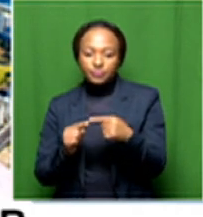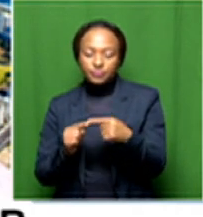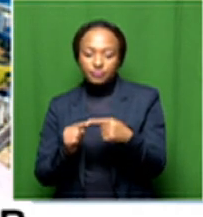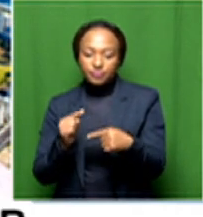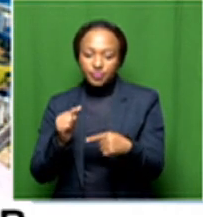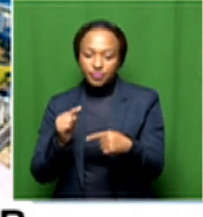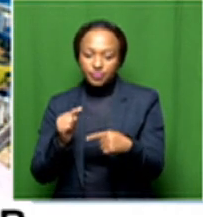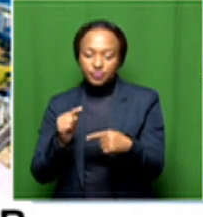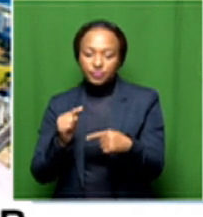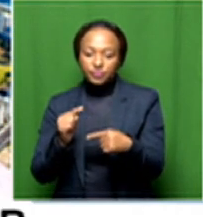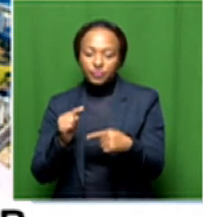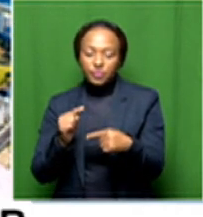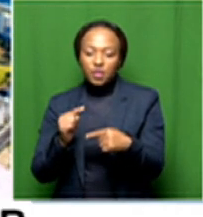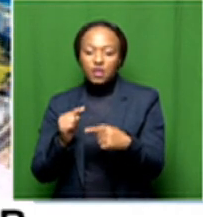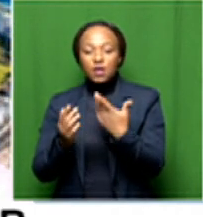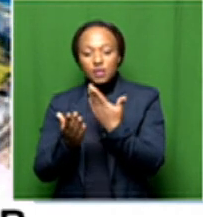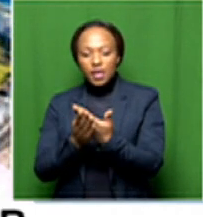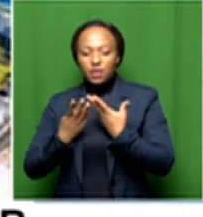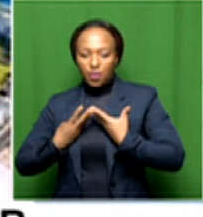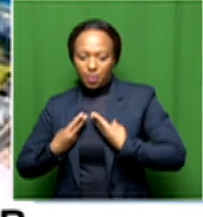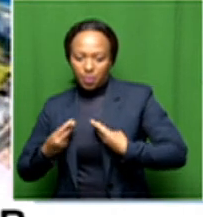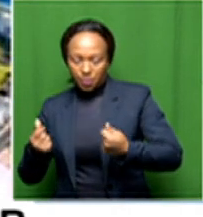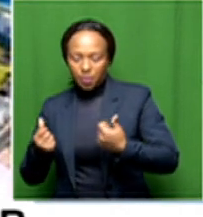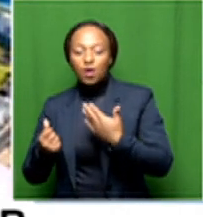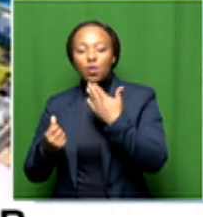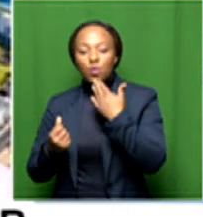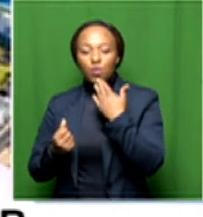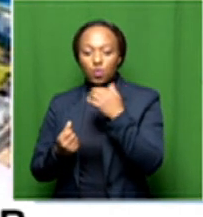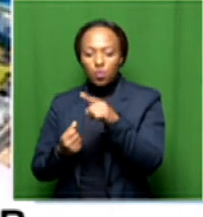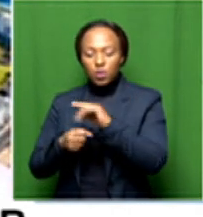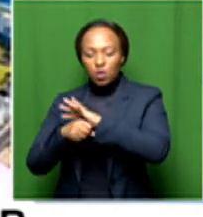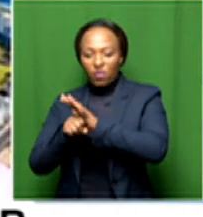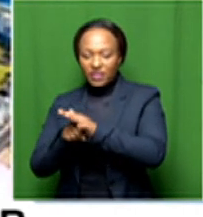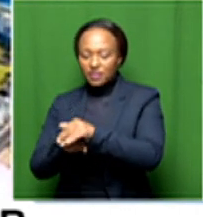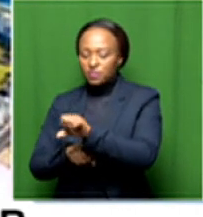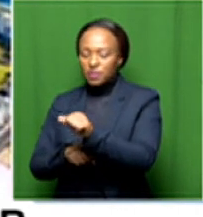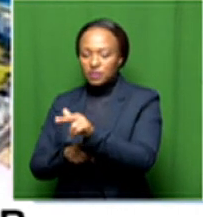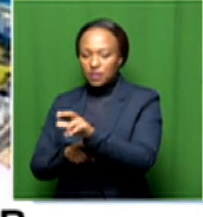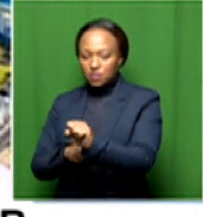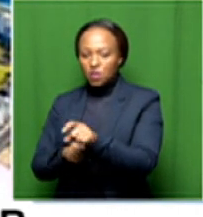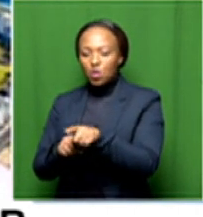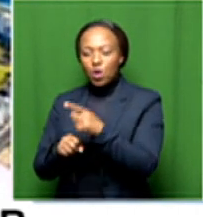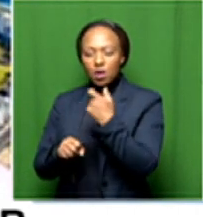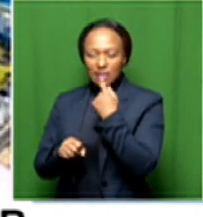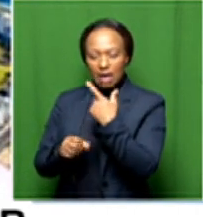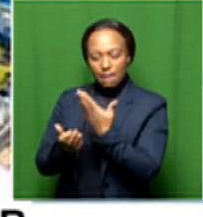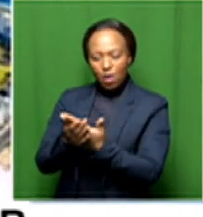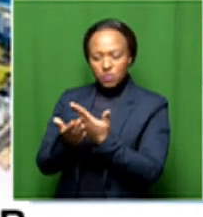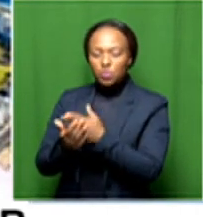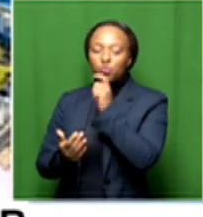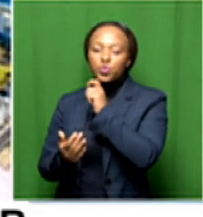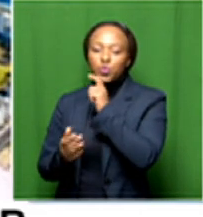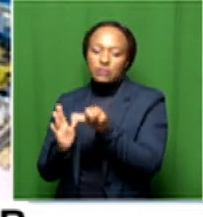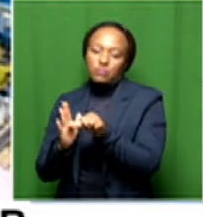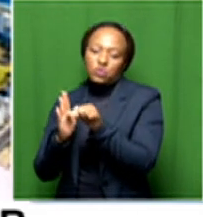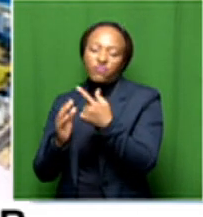effective against killing SARS-CoV laboratory setting. And this is the reason why the drug was suggested as one that might be useful